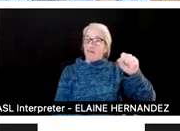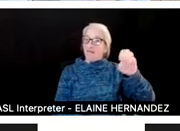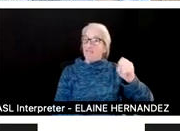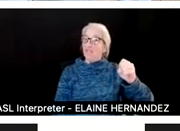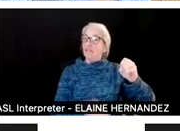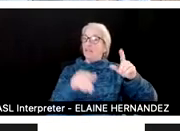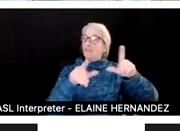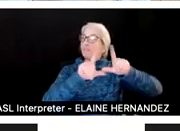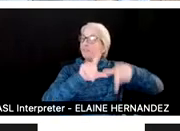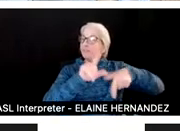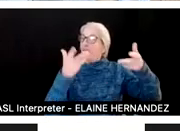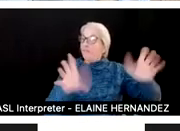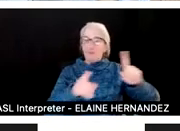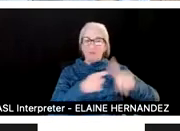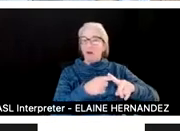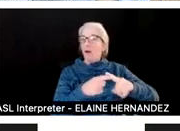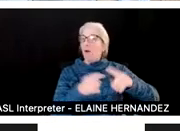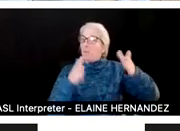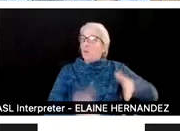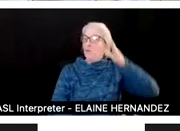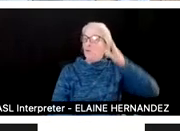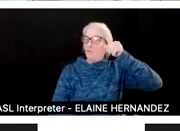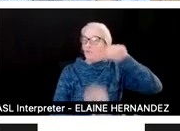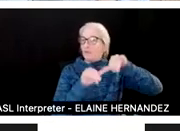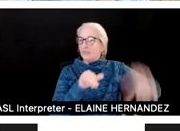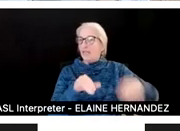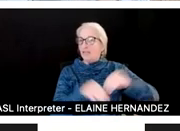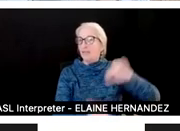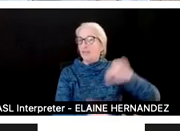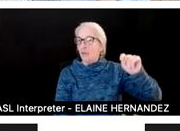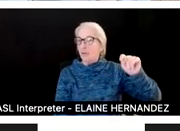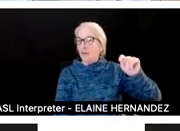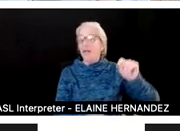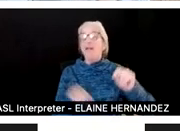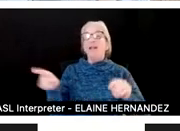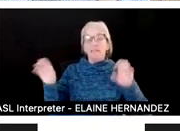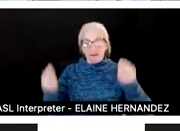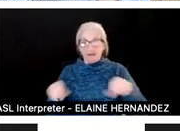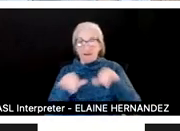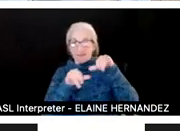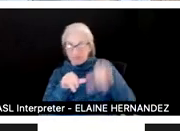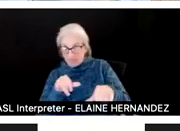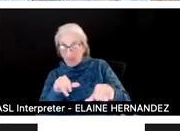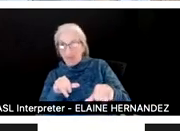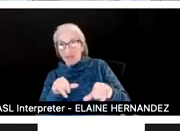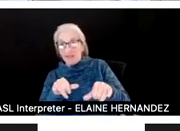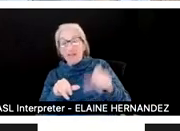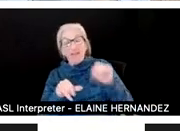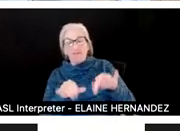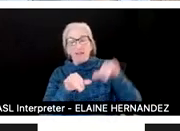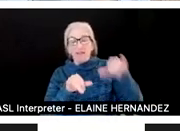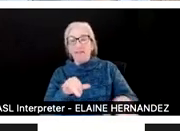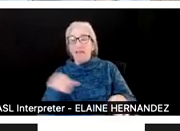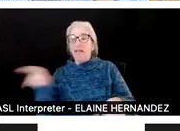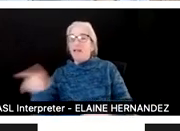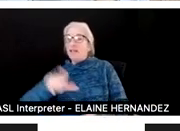And a landlord can increase the rent up to what a fair market rent is, and decrease services